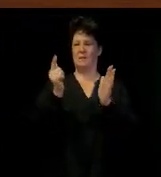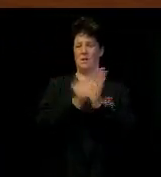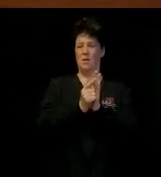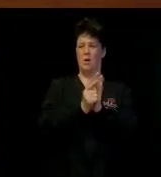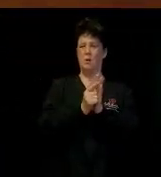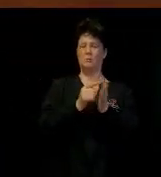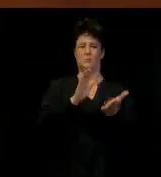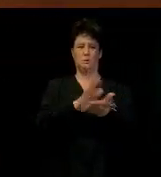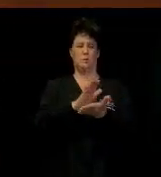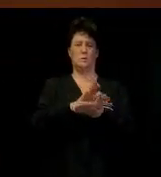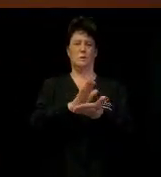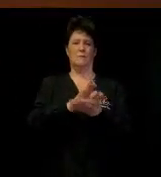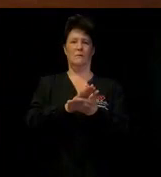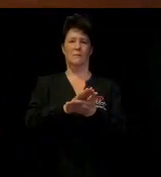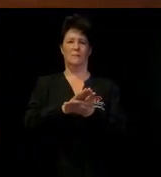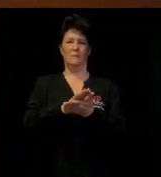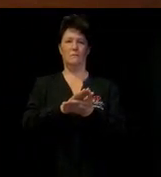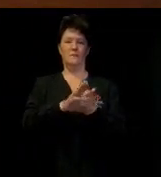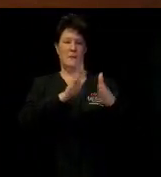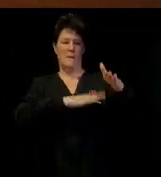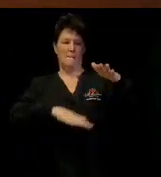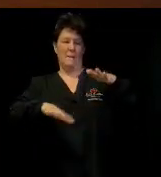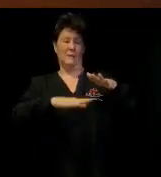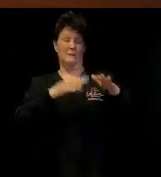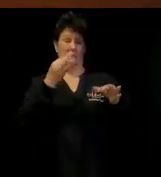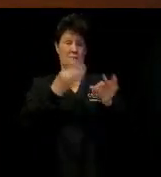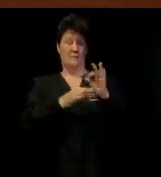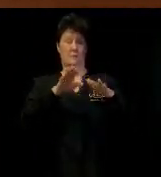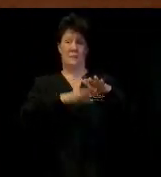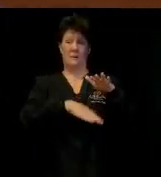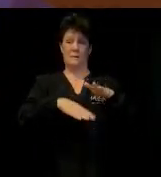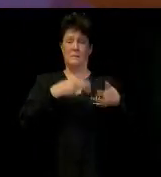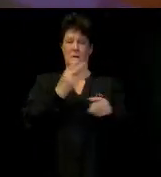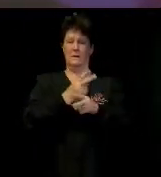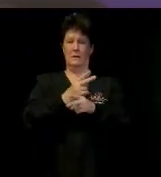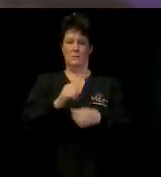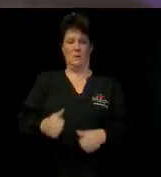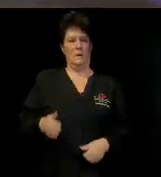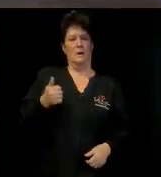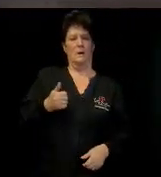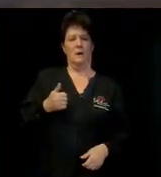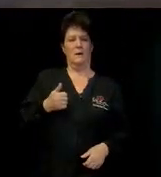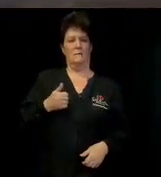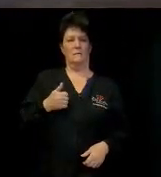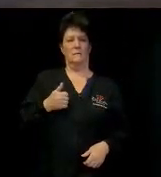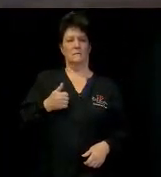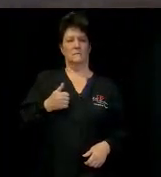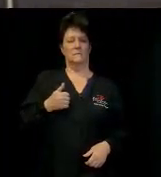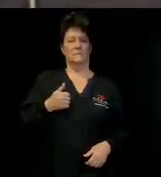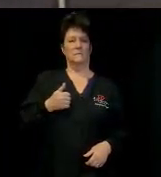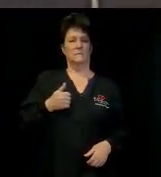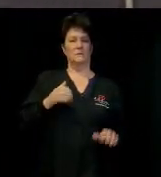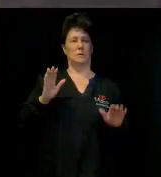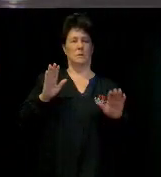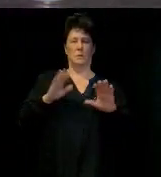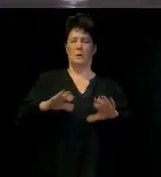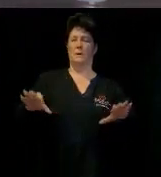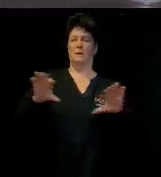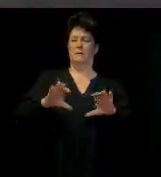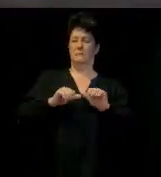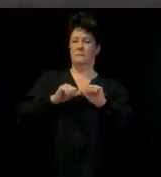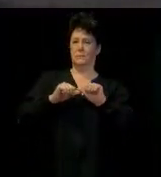the basics that keep you alive. It's the basics that allow you to do your job every day. In every job. It's the basics and the